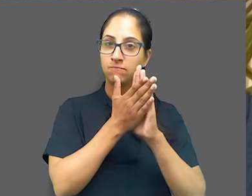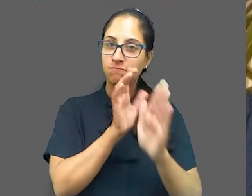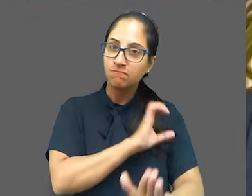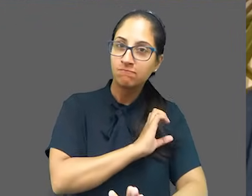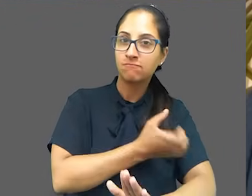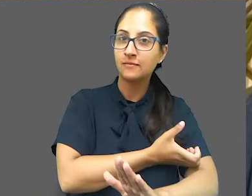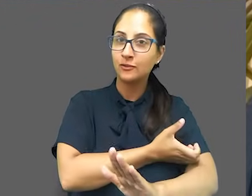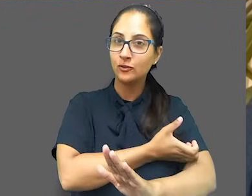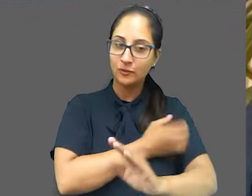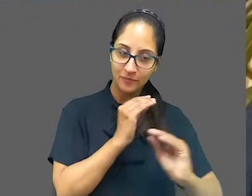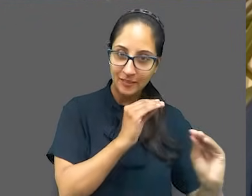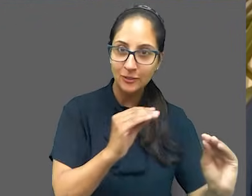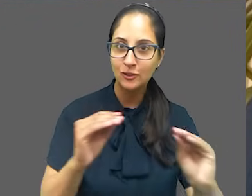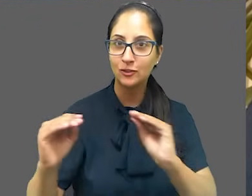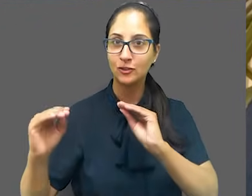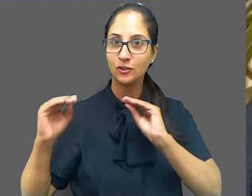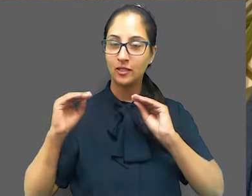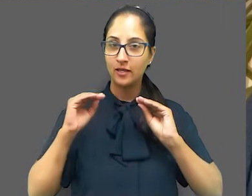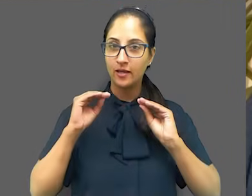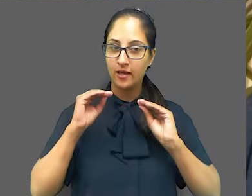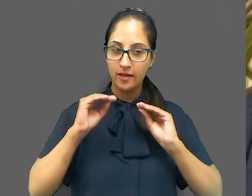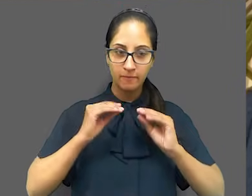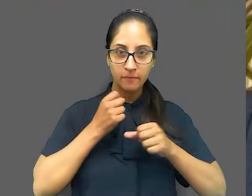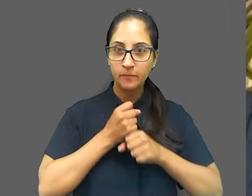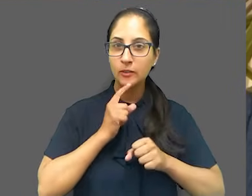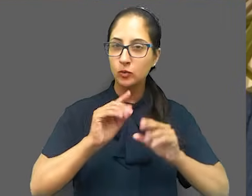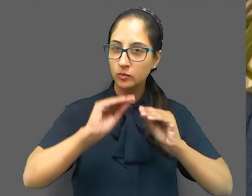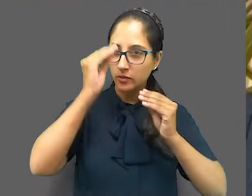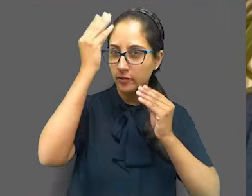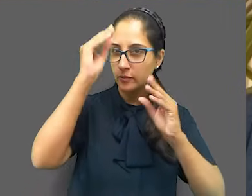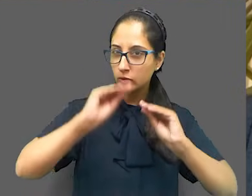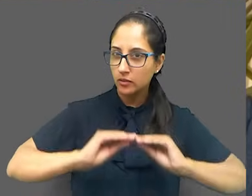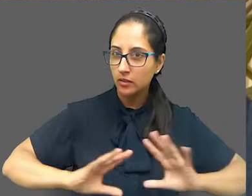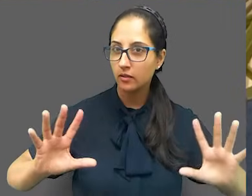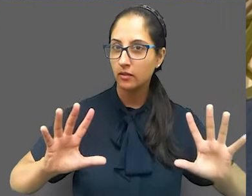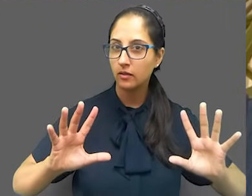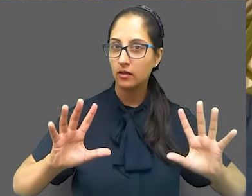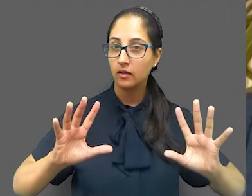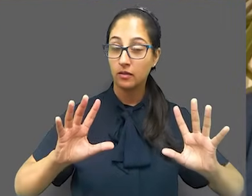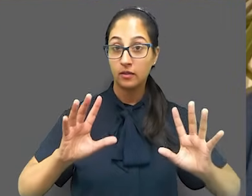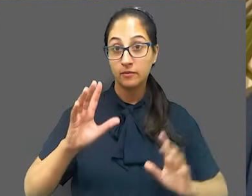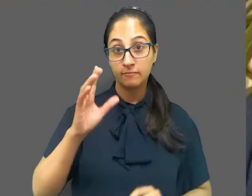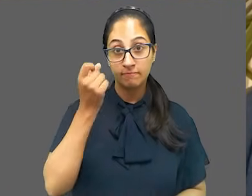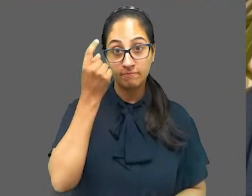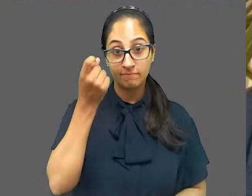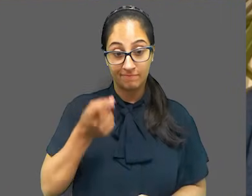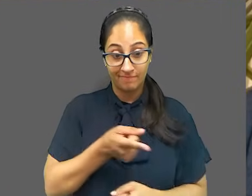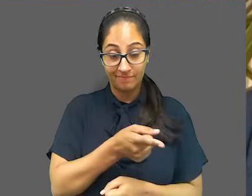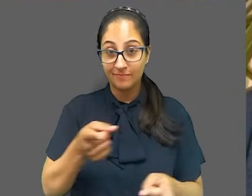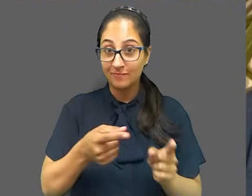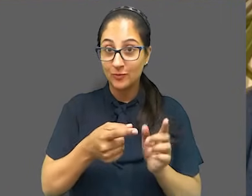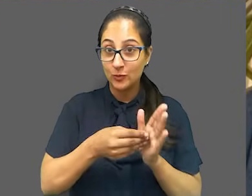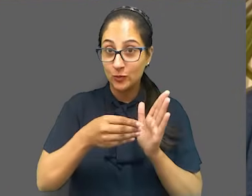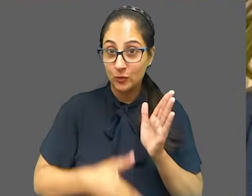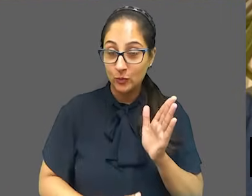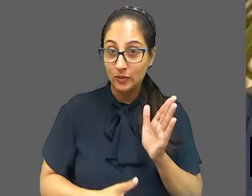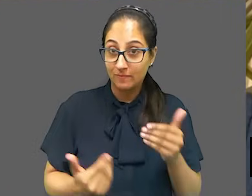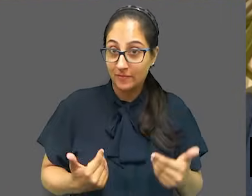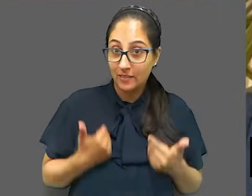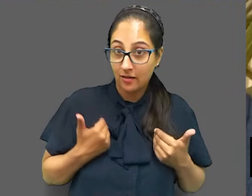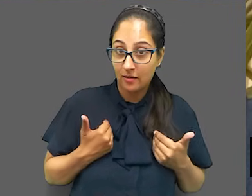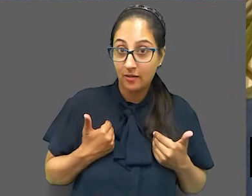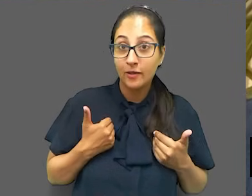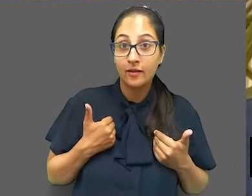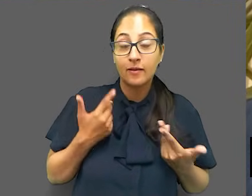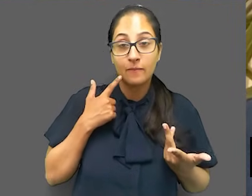life into the curriculum, to be exemplars, to be leaders, to assist and help